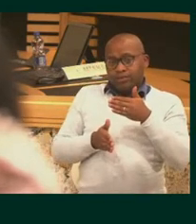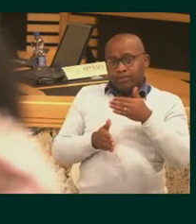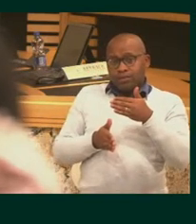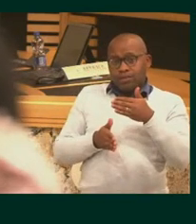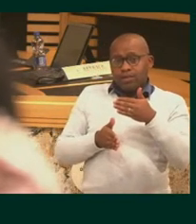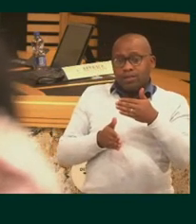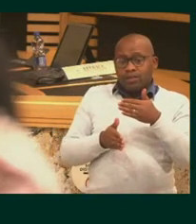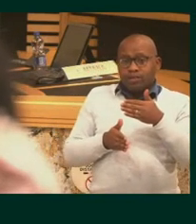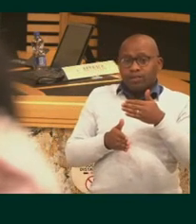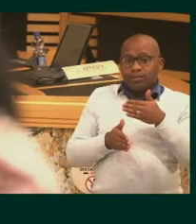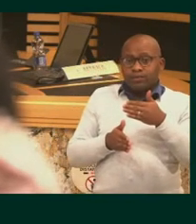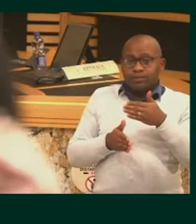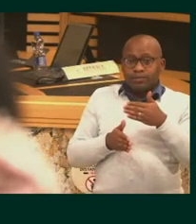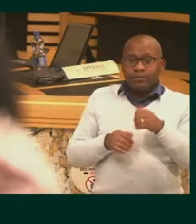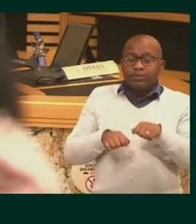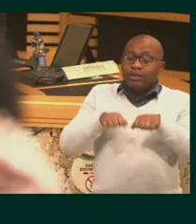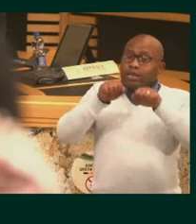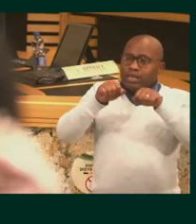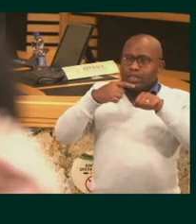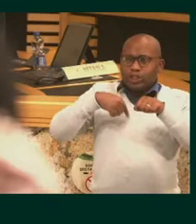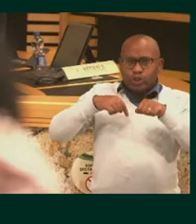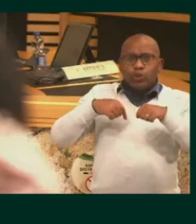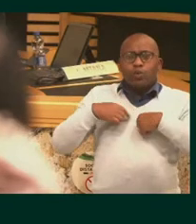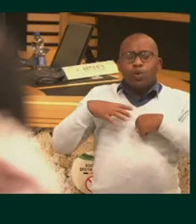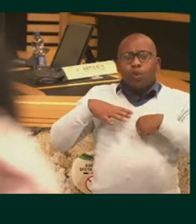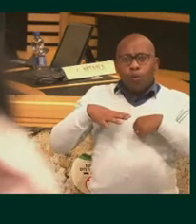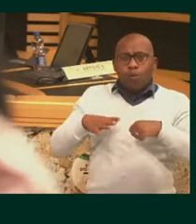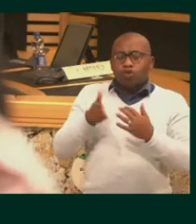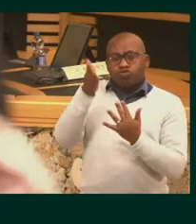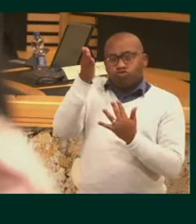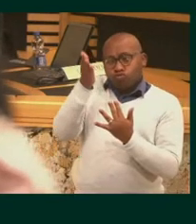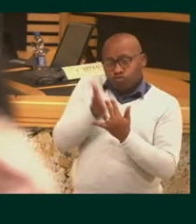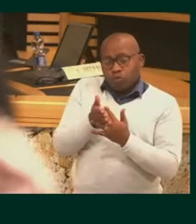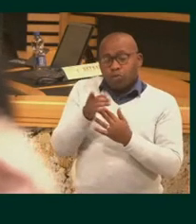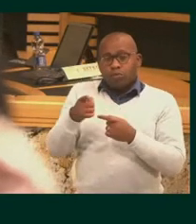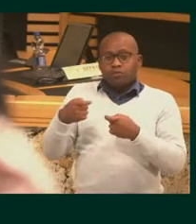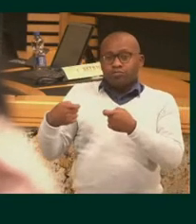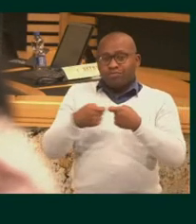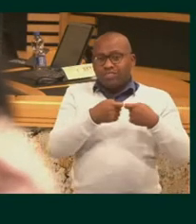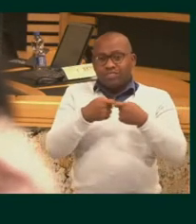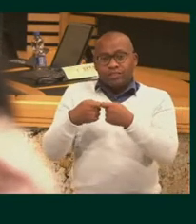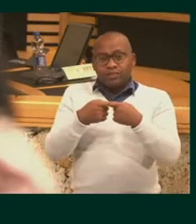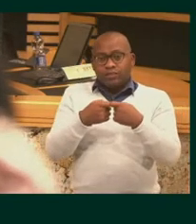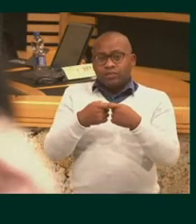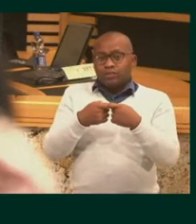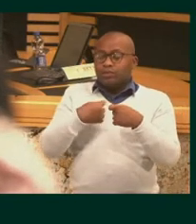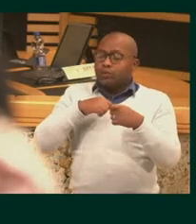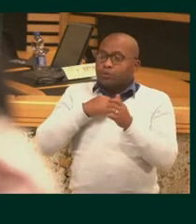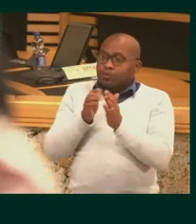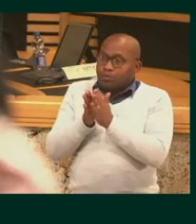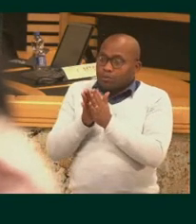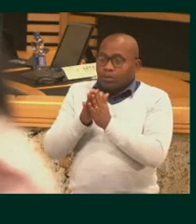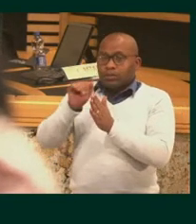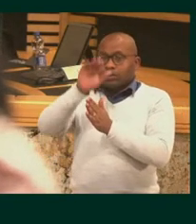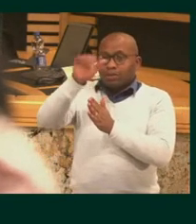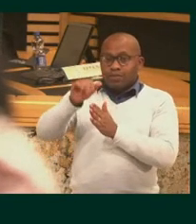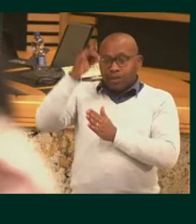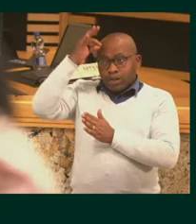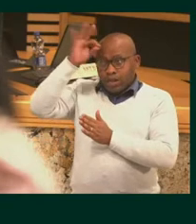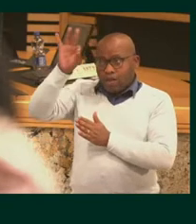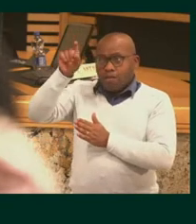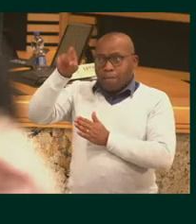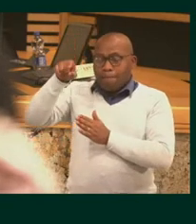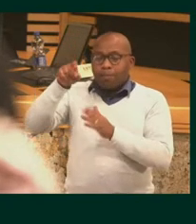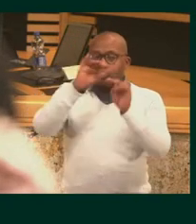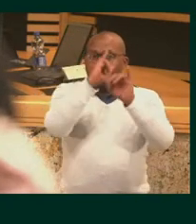people will willingly stop resistance when they are not free we urge our government to work with the International